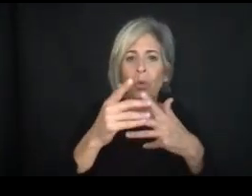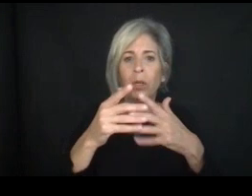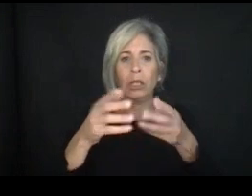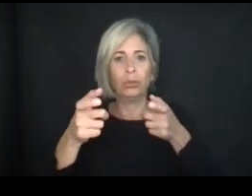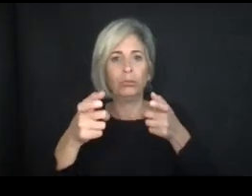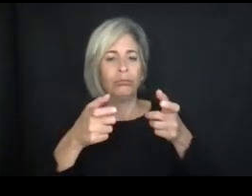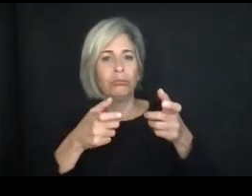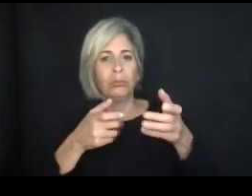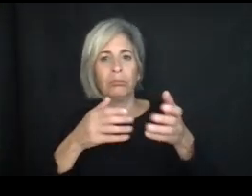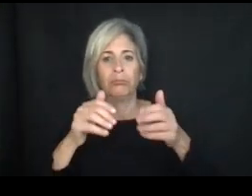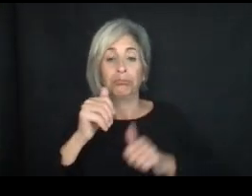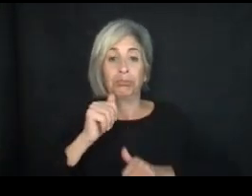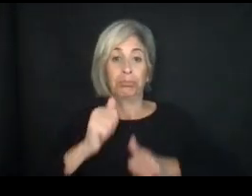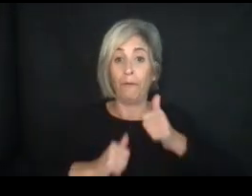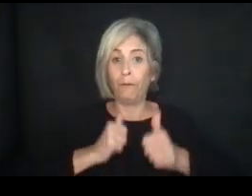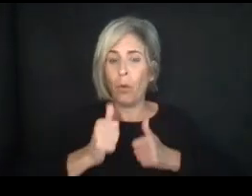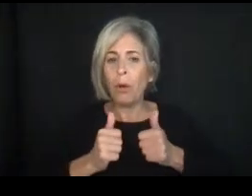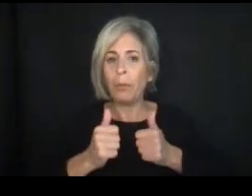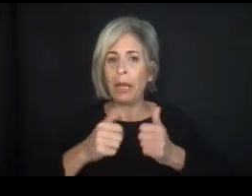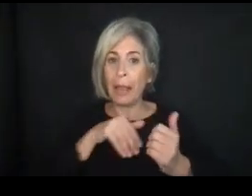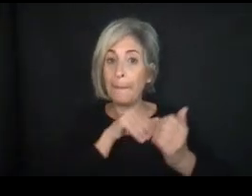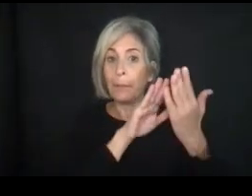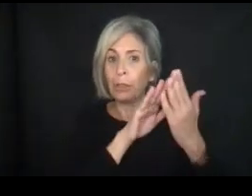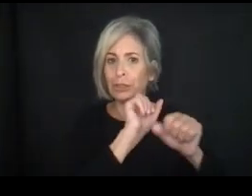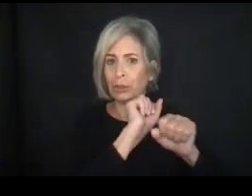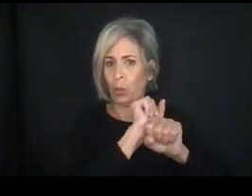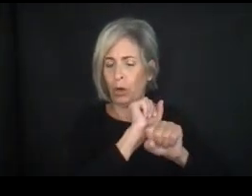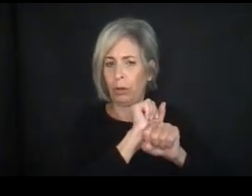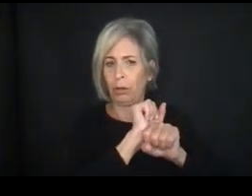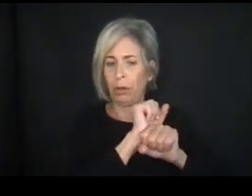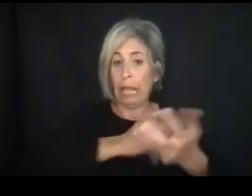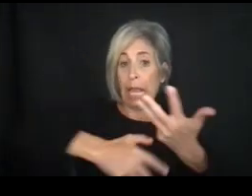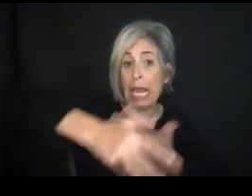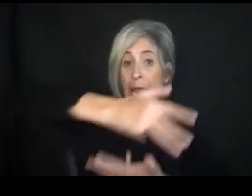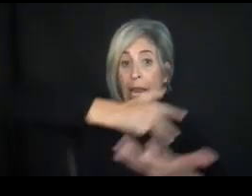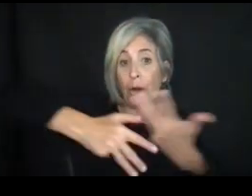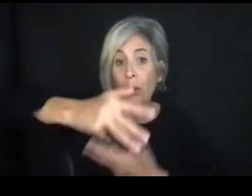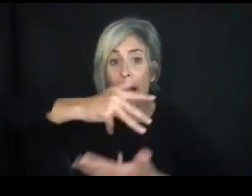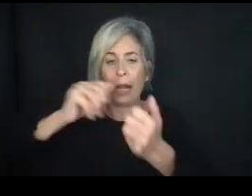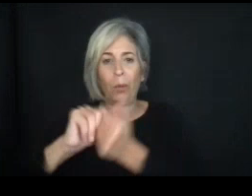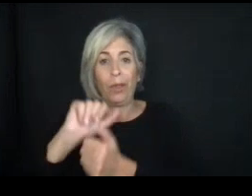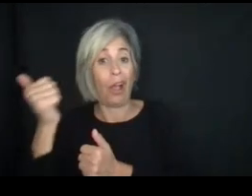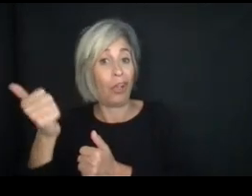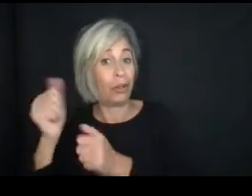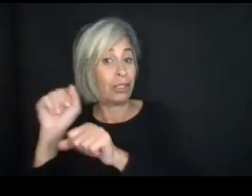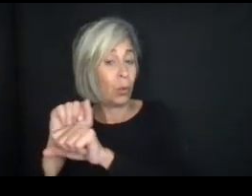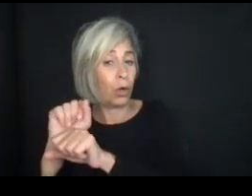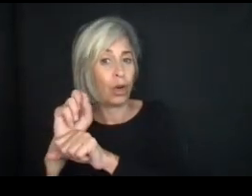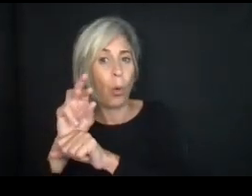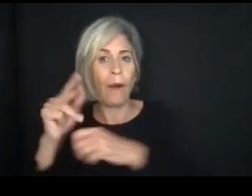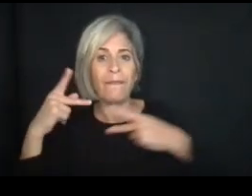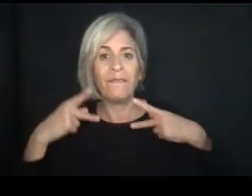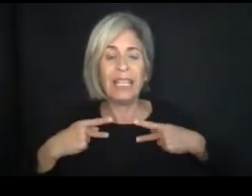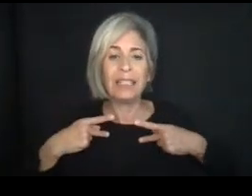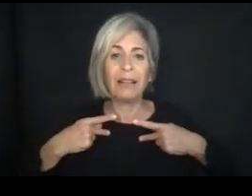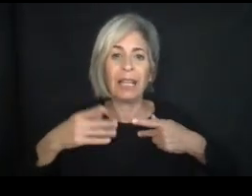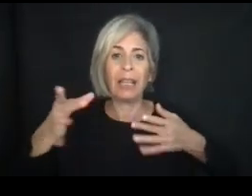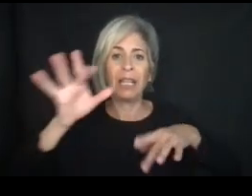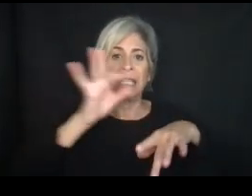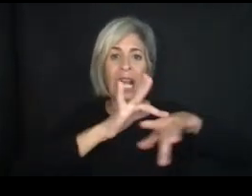regularly perform in-person work, interact with others at work, or physically handle